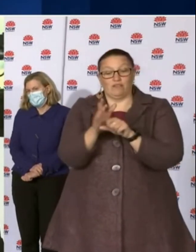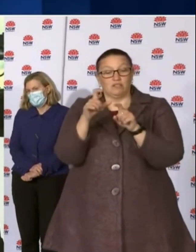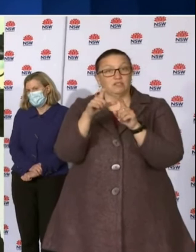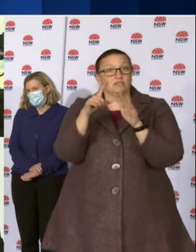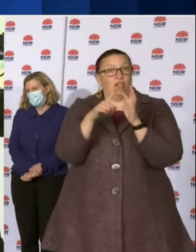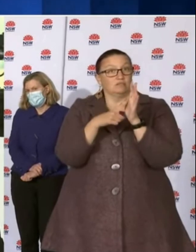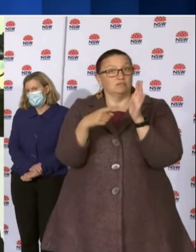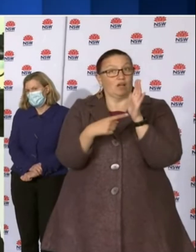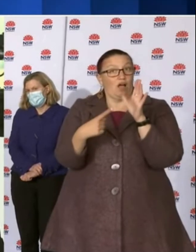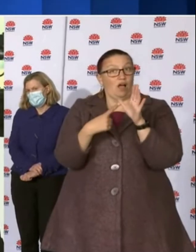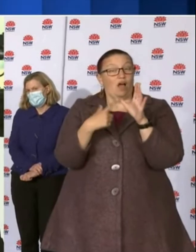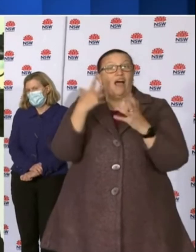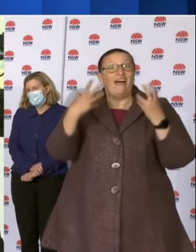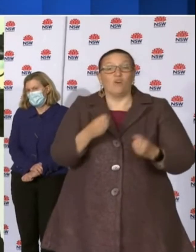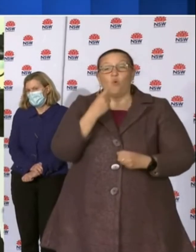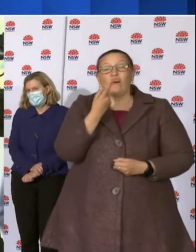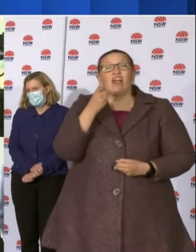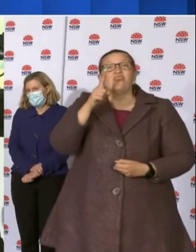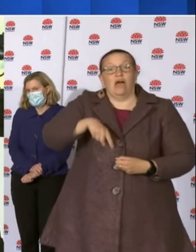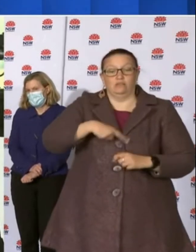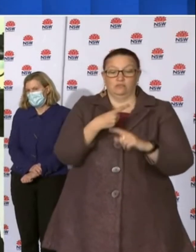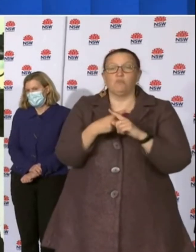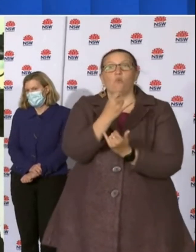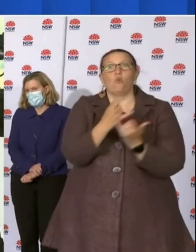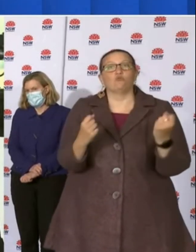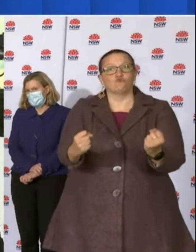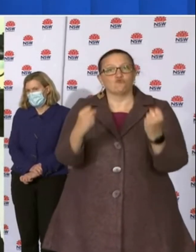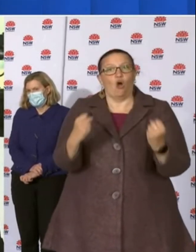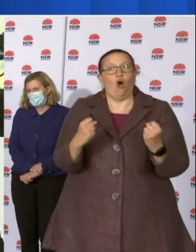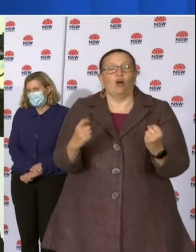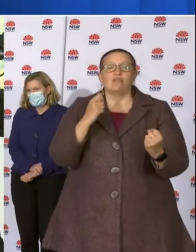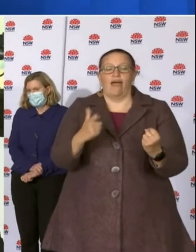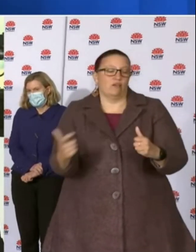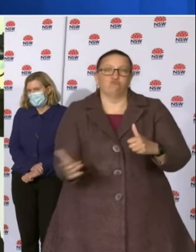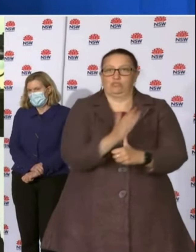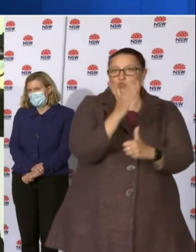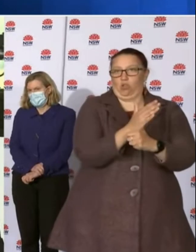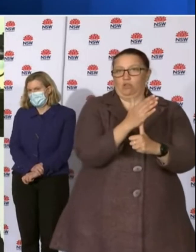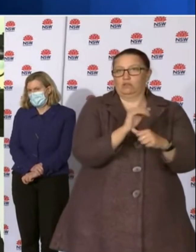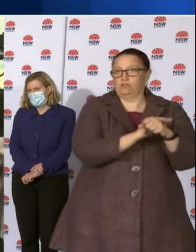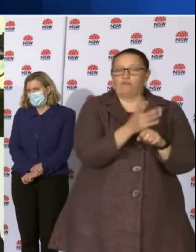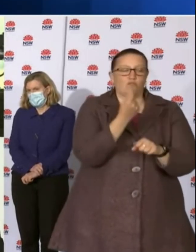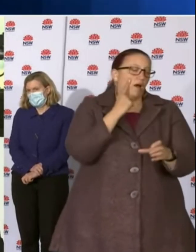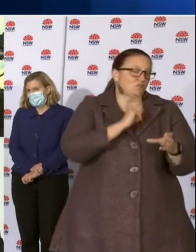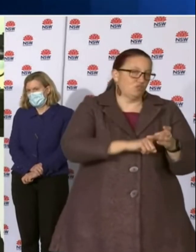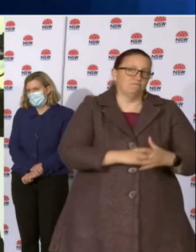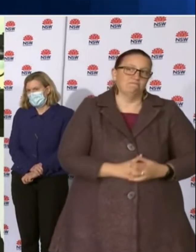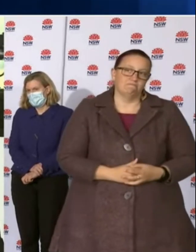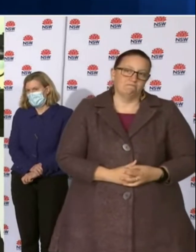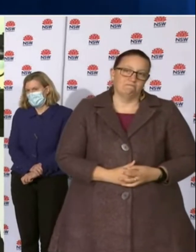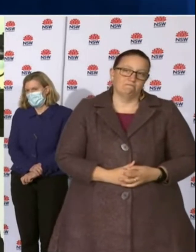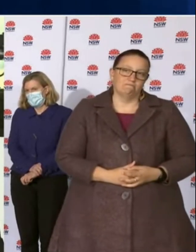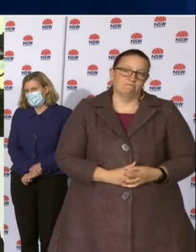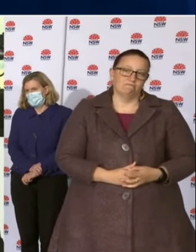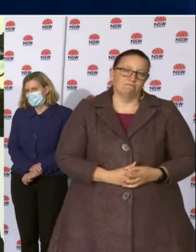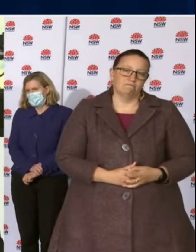commonly acknowledged that it is considerably more virulent than the initial strain that put us into lockdown last year. Should Victoria come out of